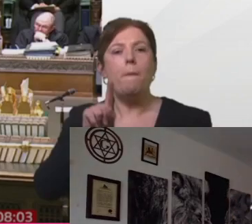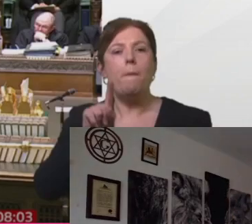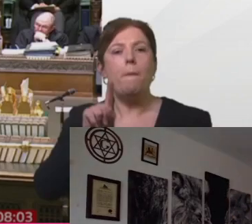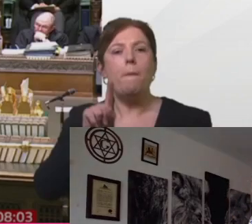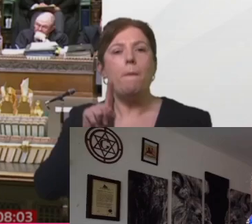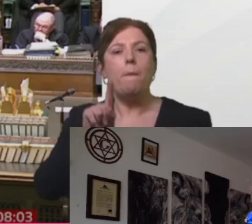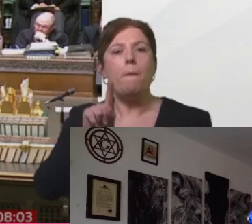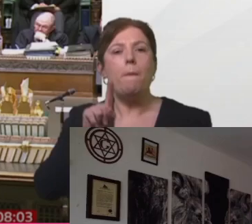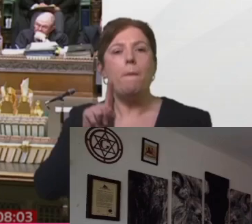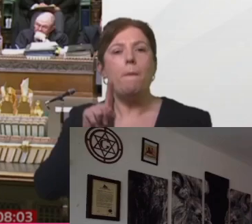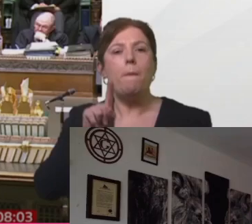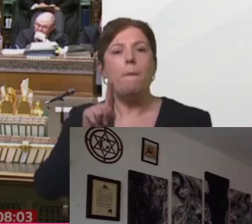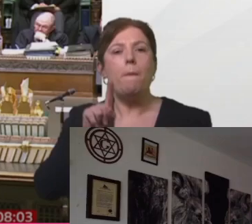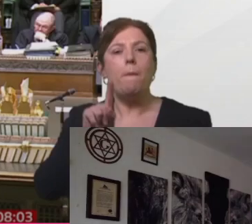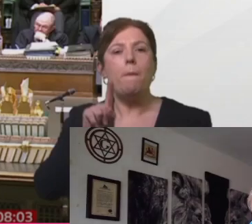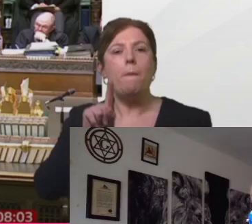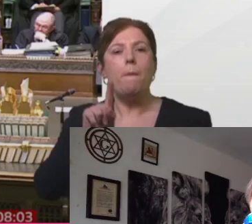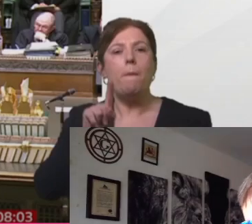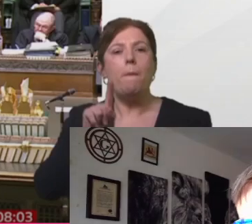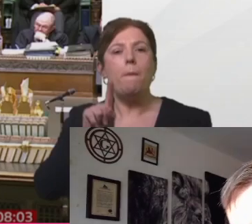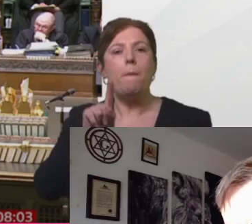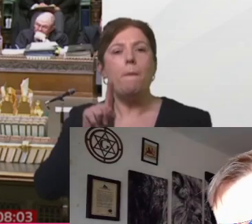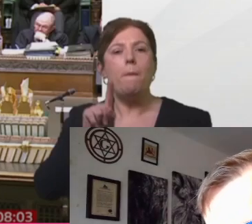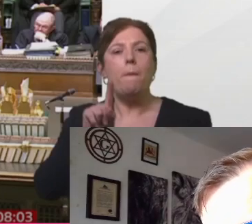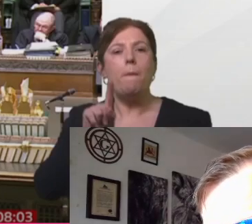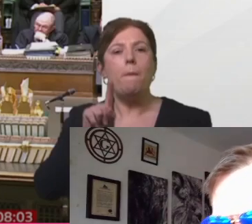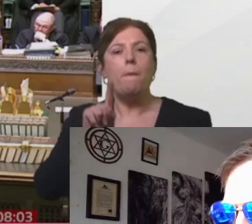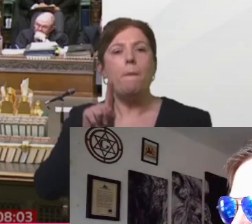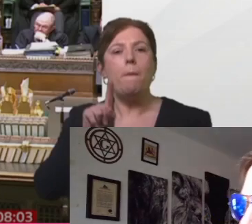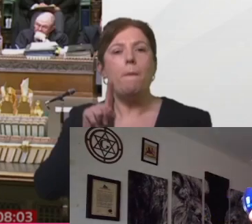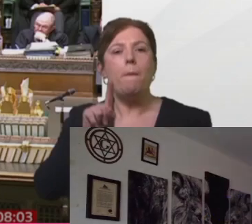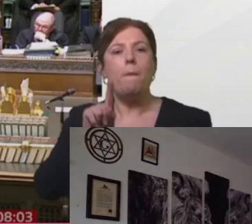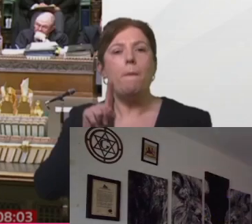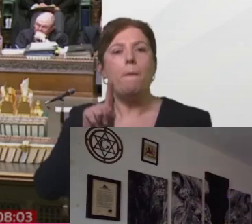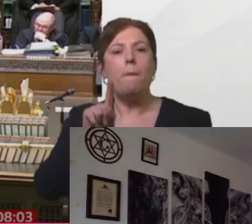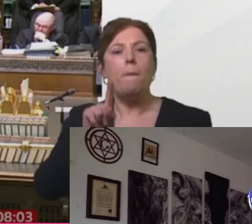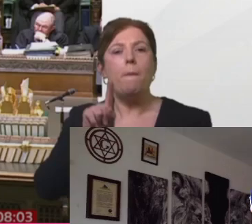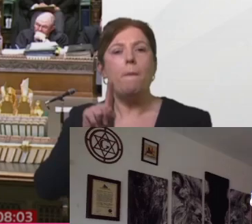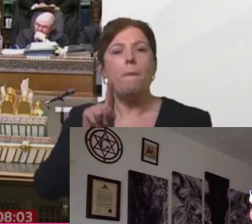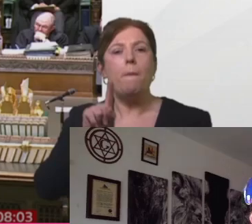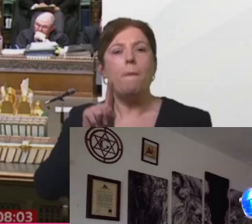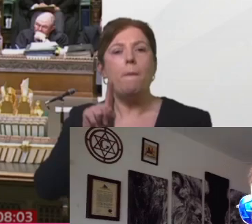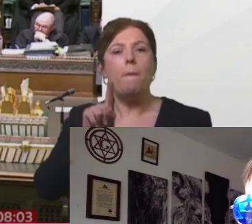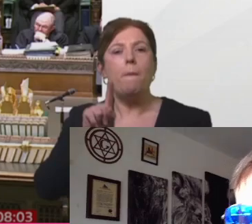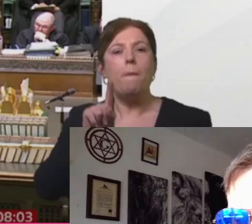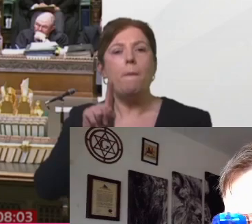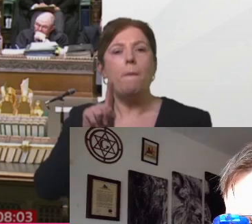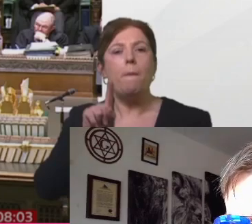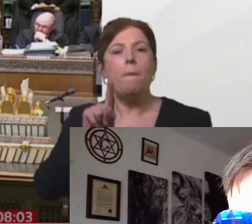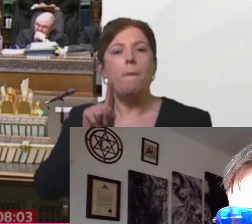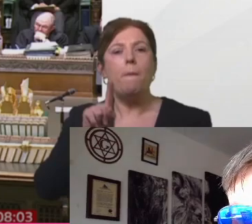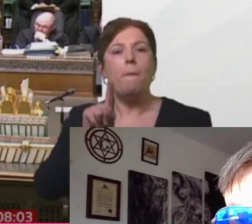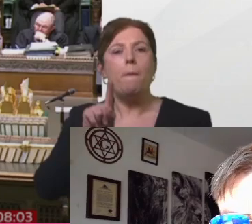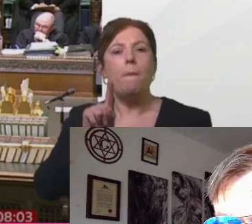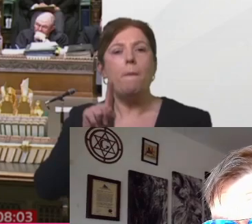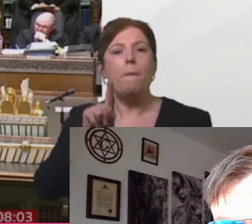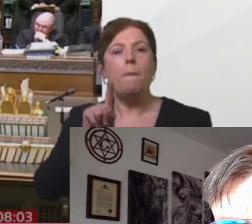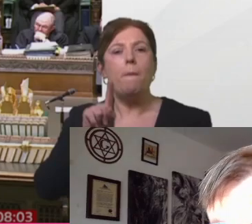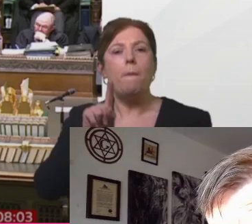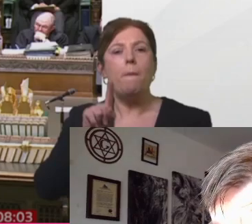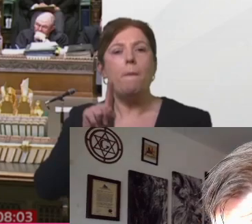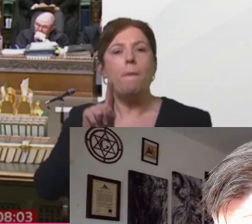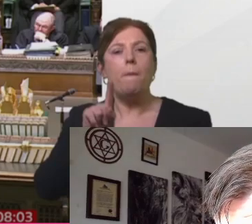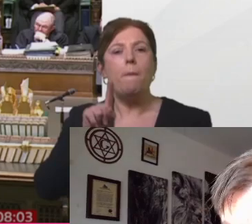fucks sitting in a house, making weird noises at each other, saying things for fucking, saying phrases for